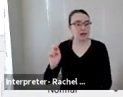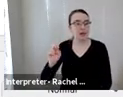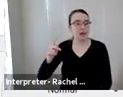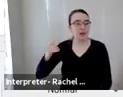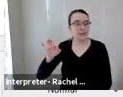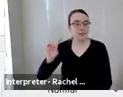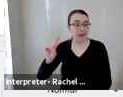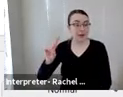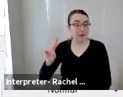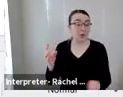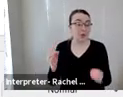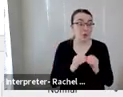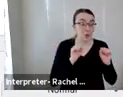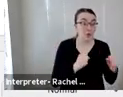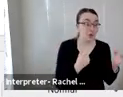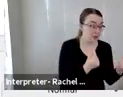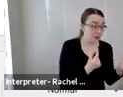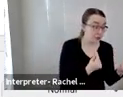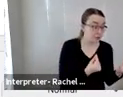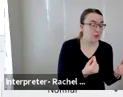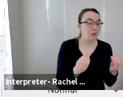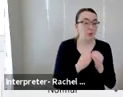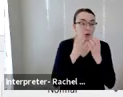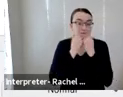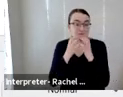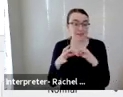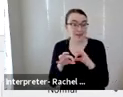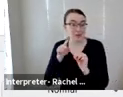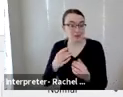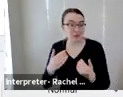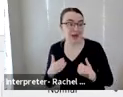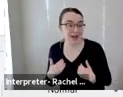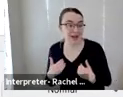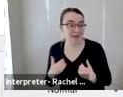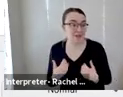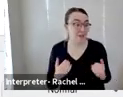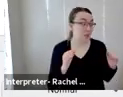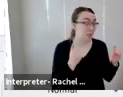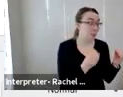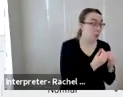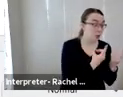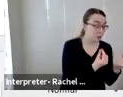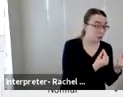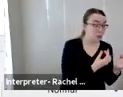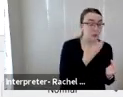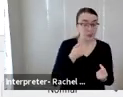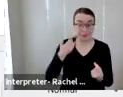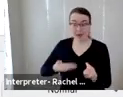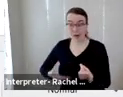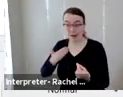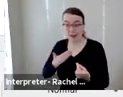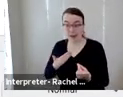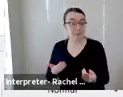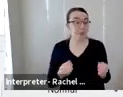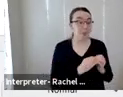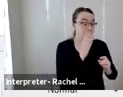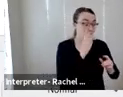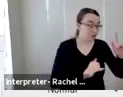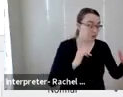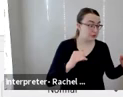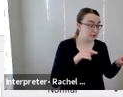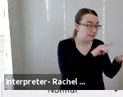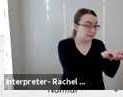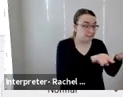are. The more you do, the better you are. Again, the more diversity of concepts